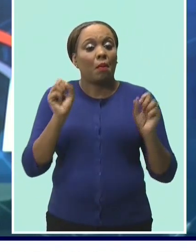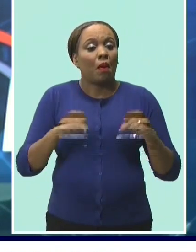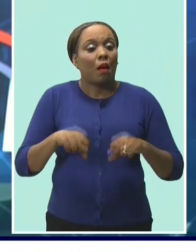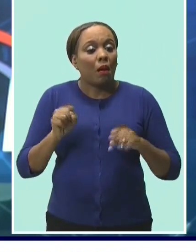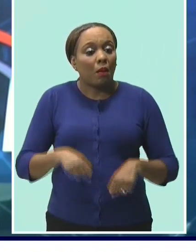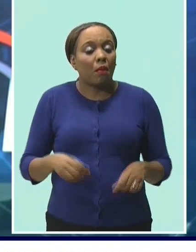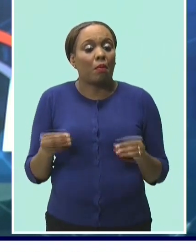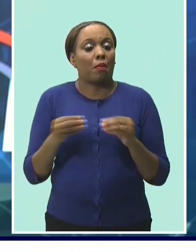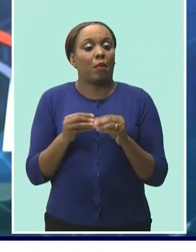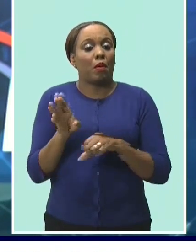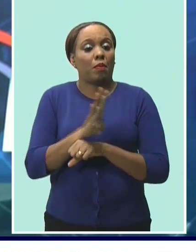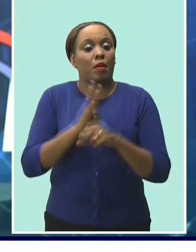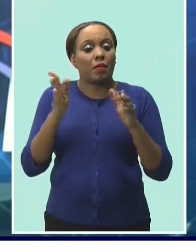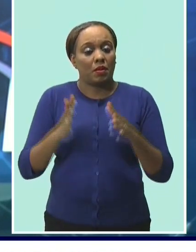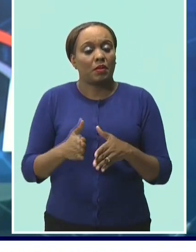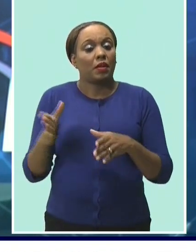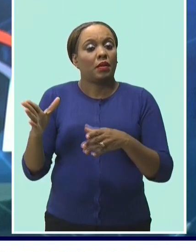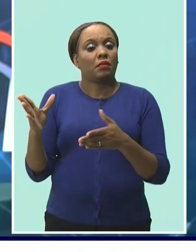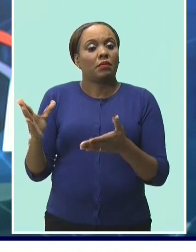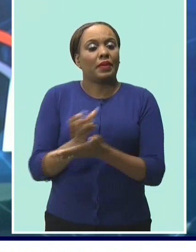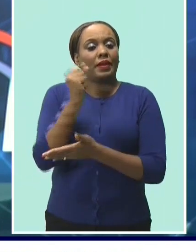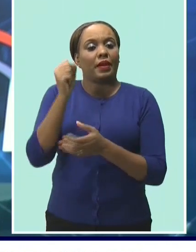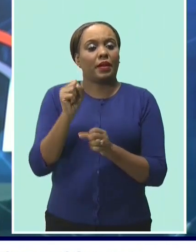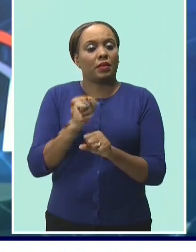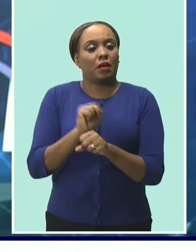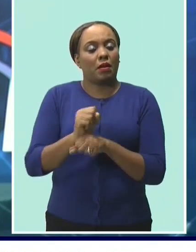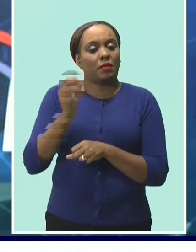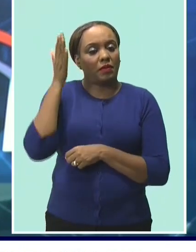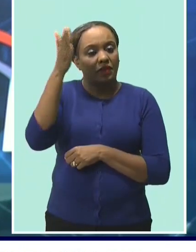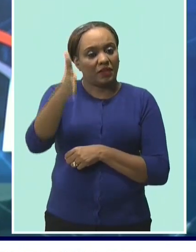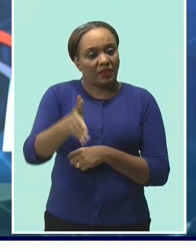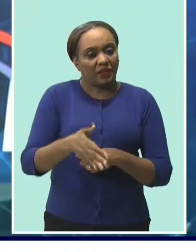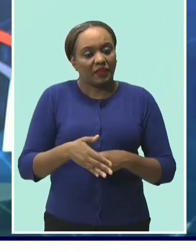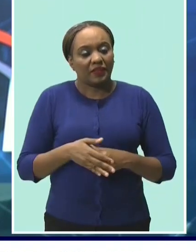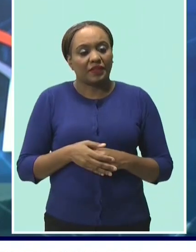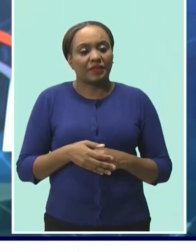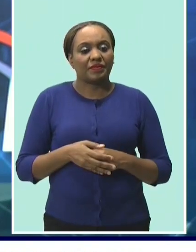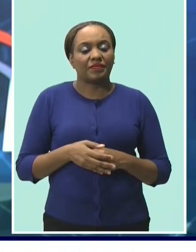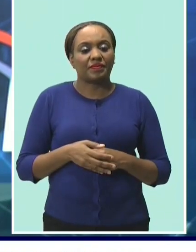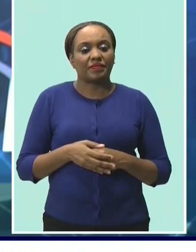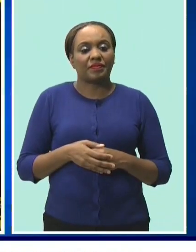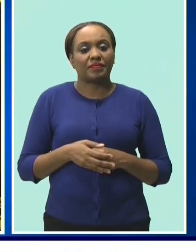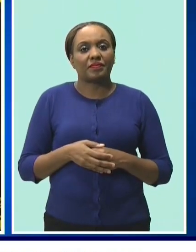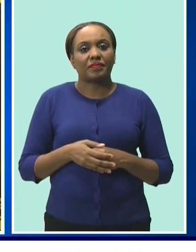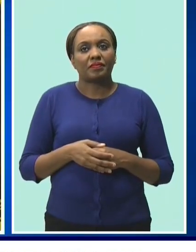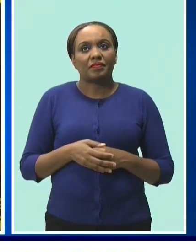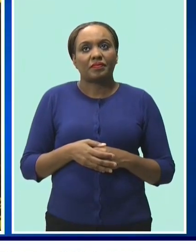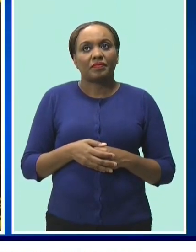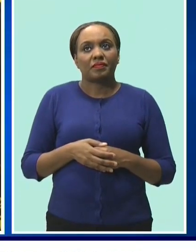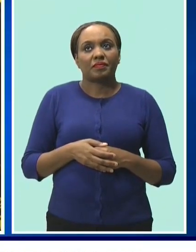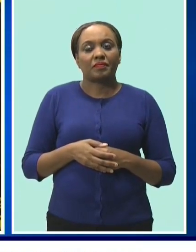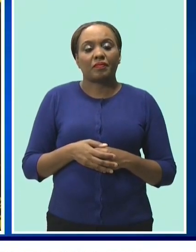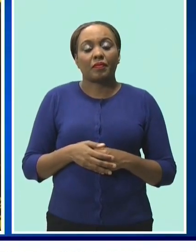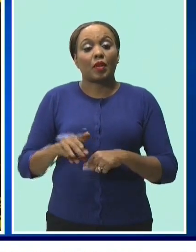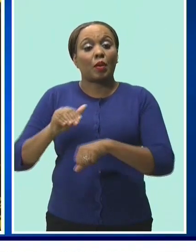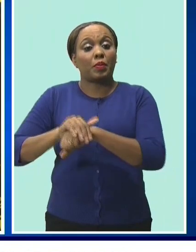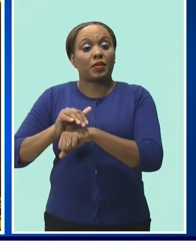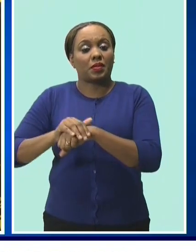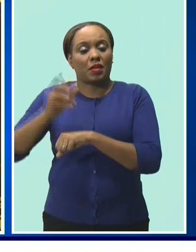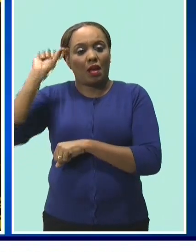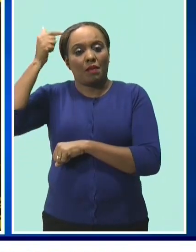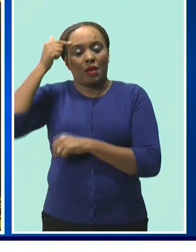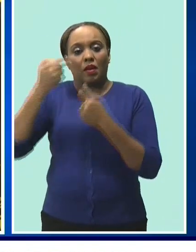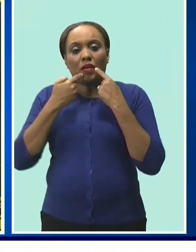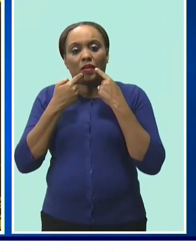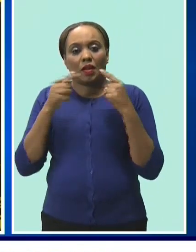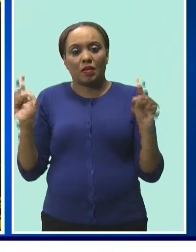hinted at the possibility of more Barbadians being recruited in the future. This morning, the British government announced that the pilot scheme has